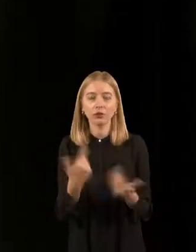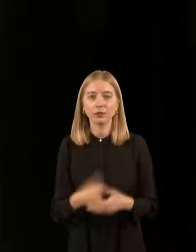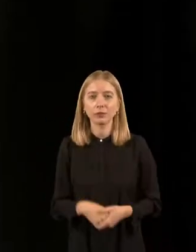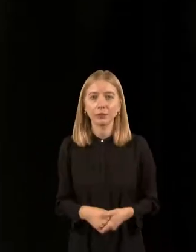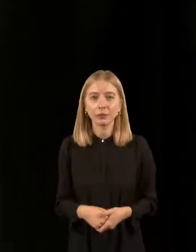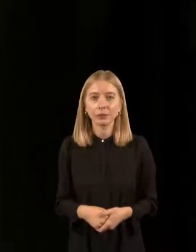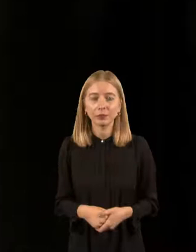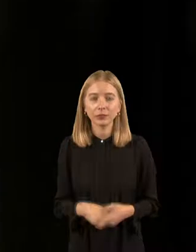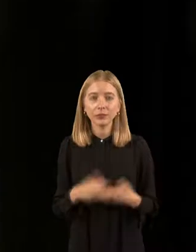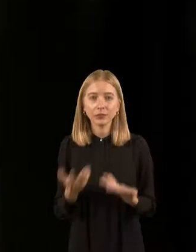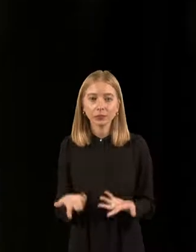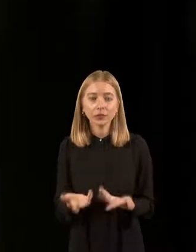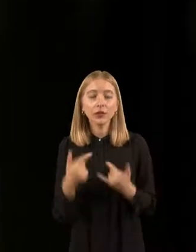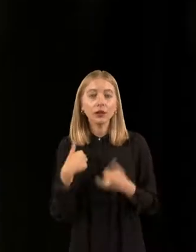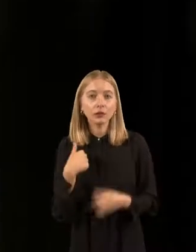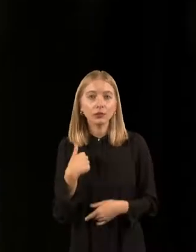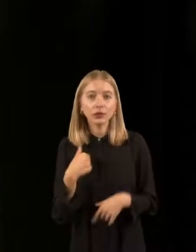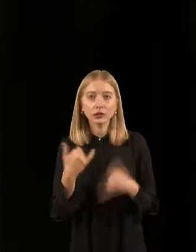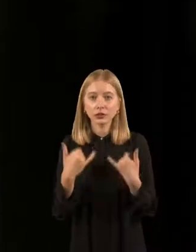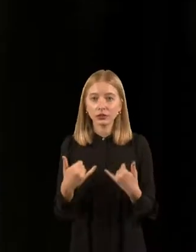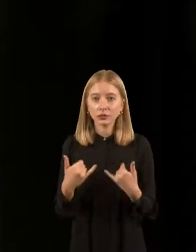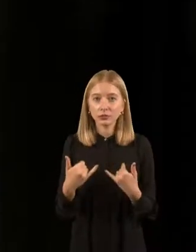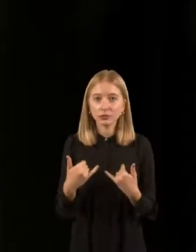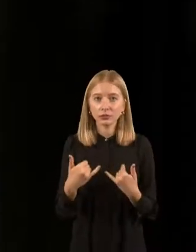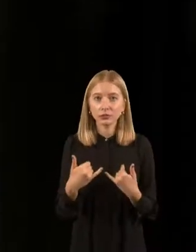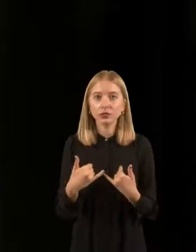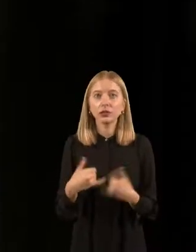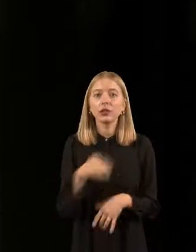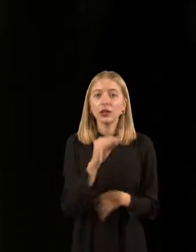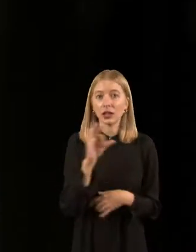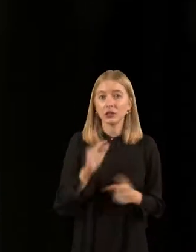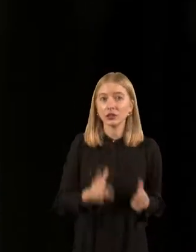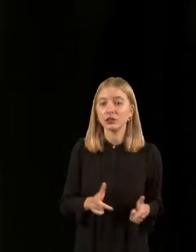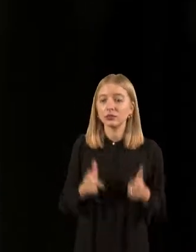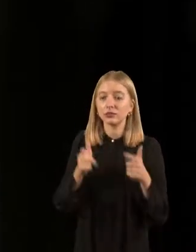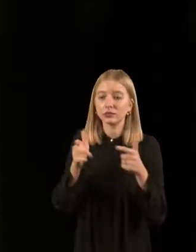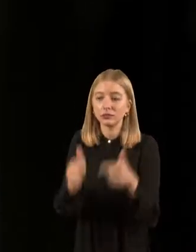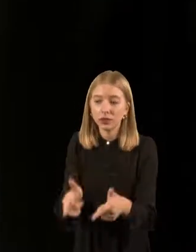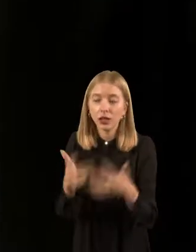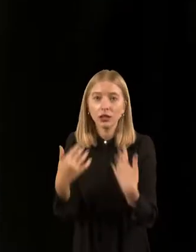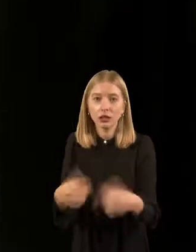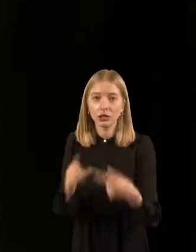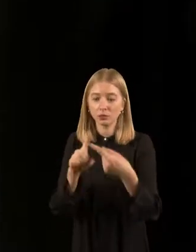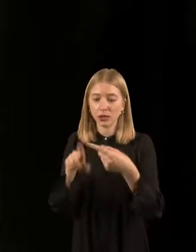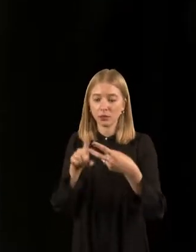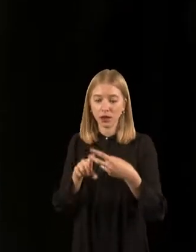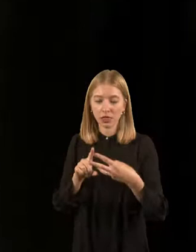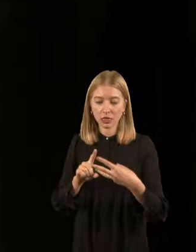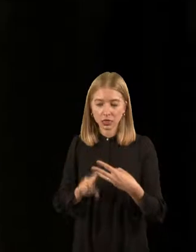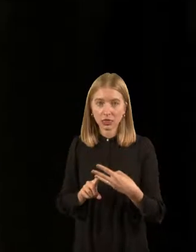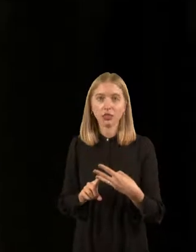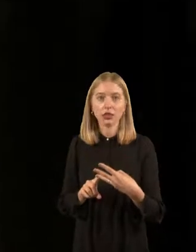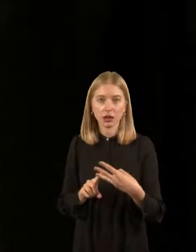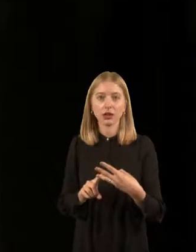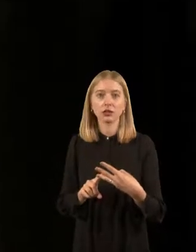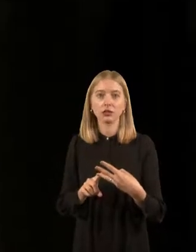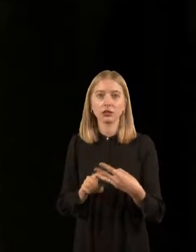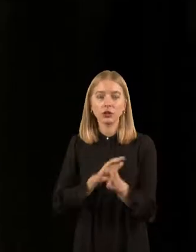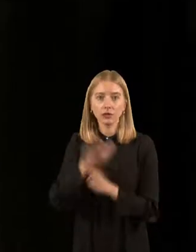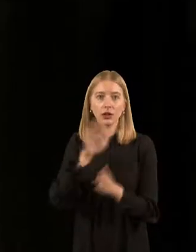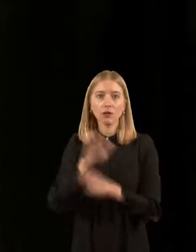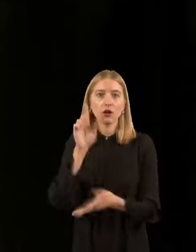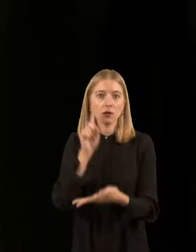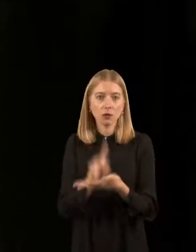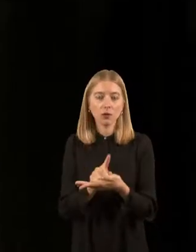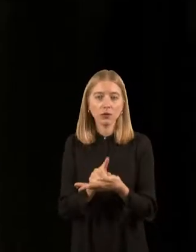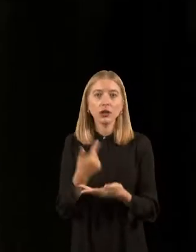by pointing the areas where we should improve. Well, during the